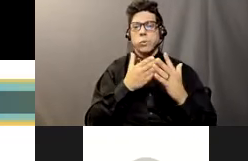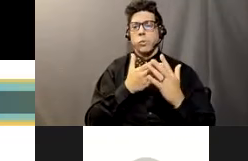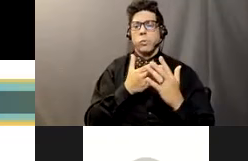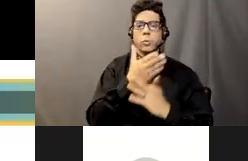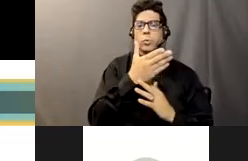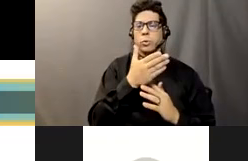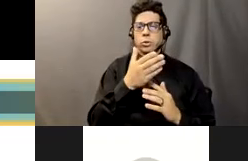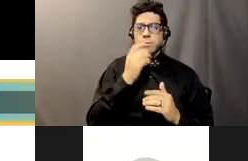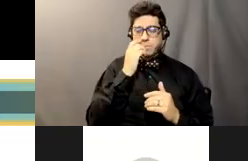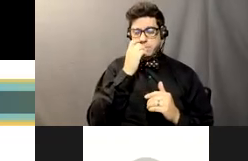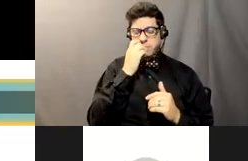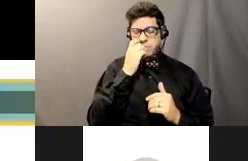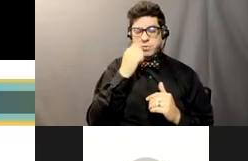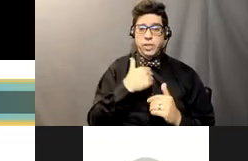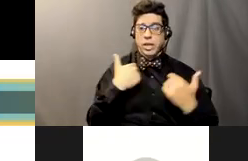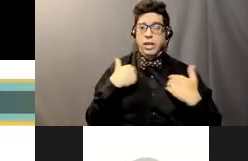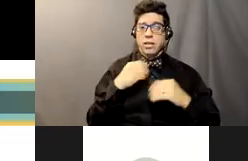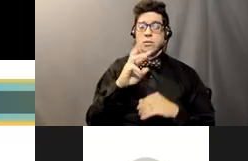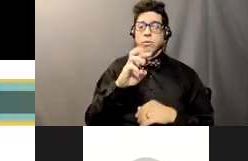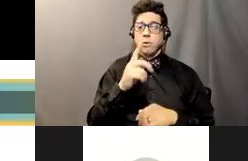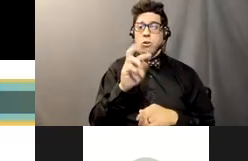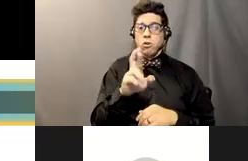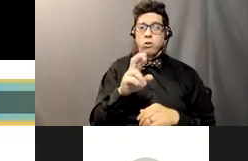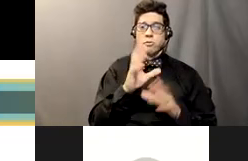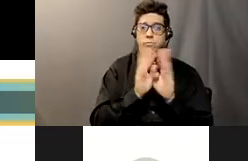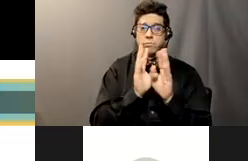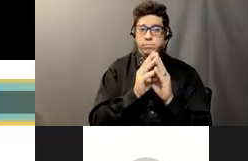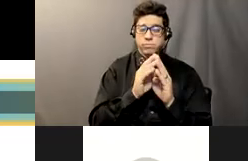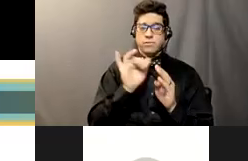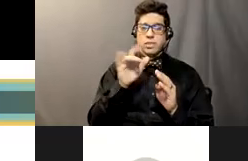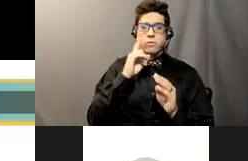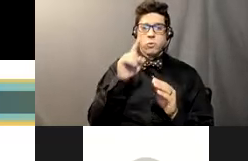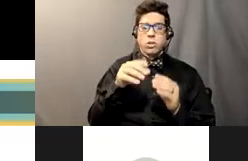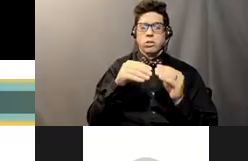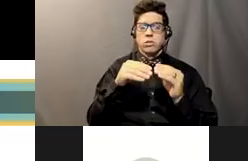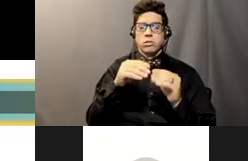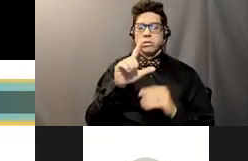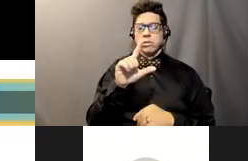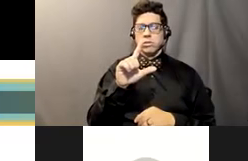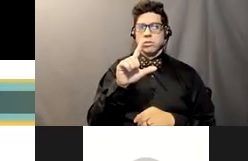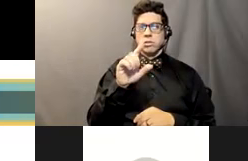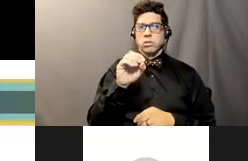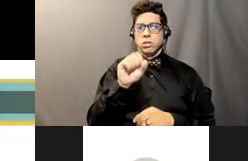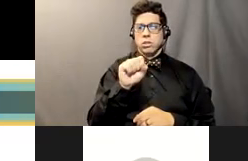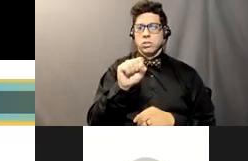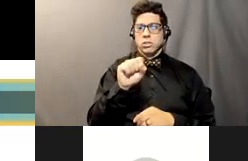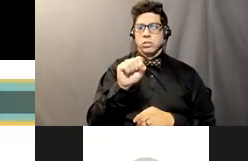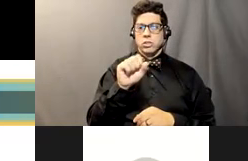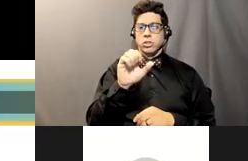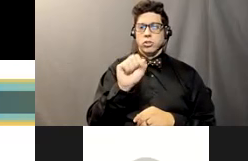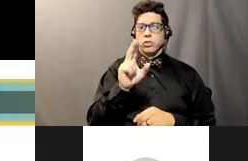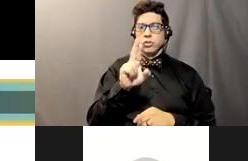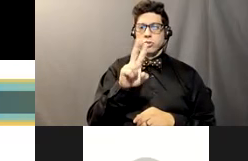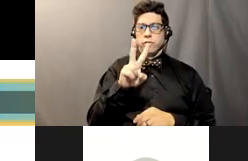did a webinar last month through our coalition that was looking at loss survivors and hopefully connecting them to some peer